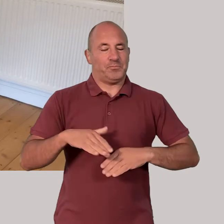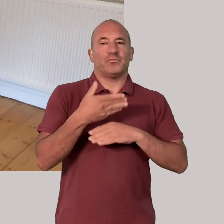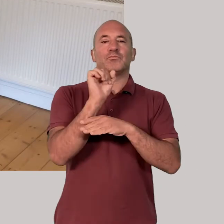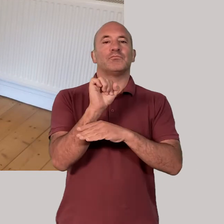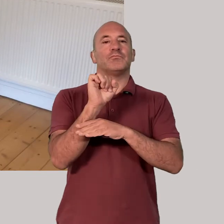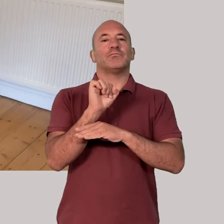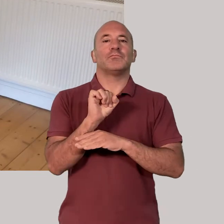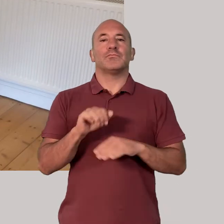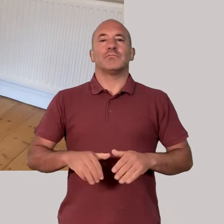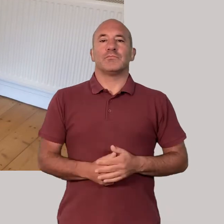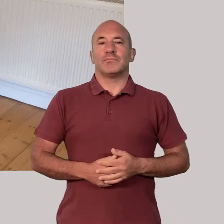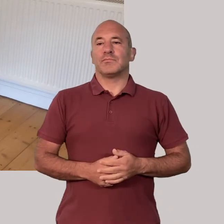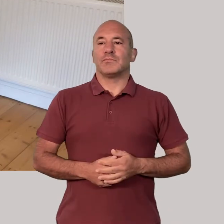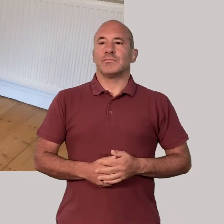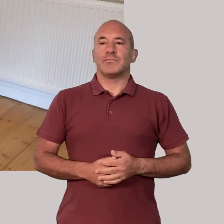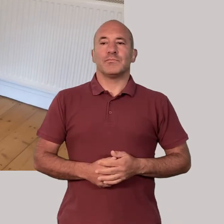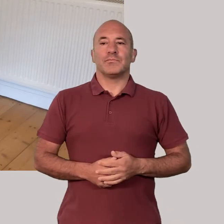nice and easy.